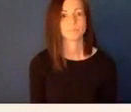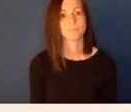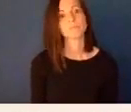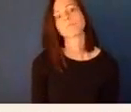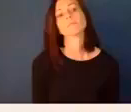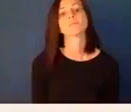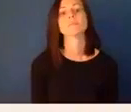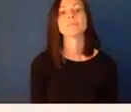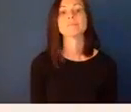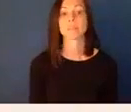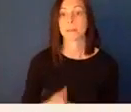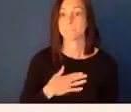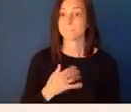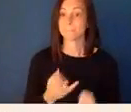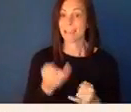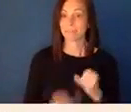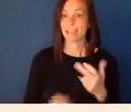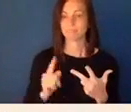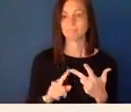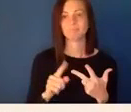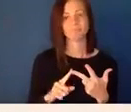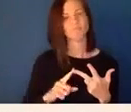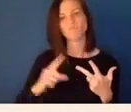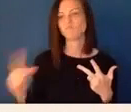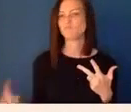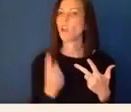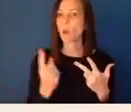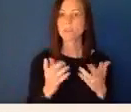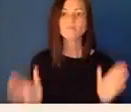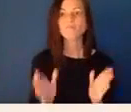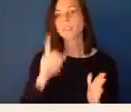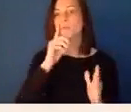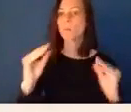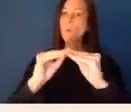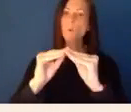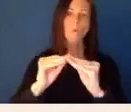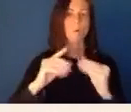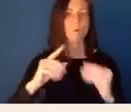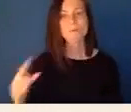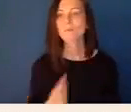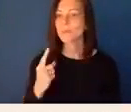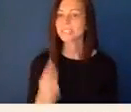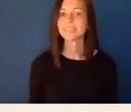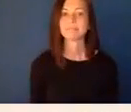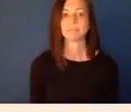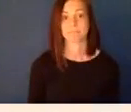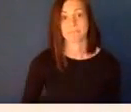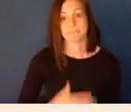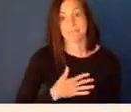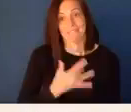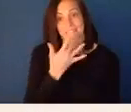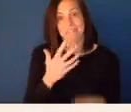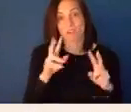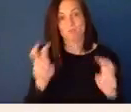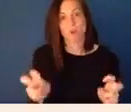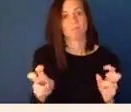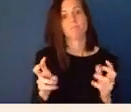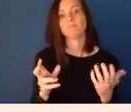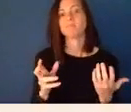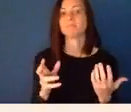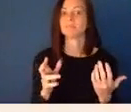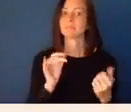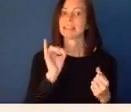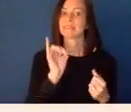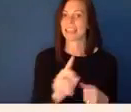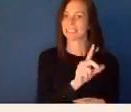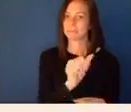And my last pillar is to always push for more. So, my favorite quote is there's no greater disability in society than